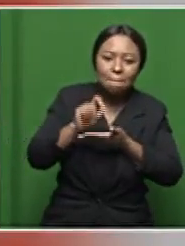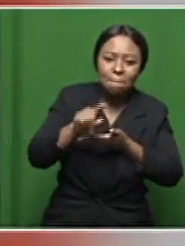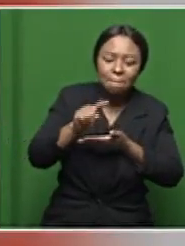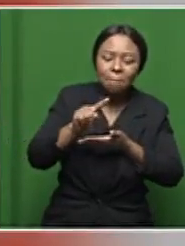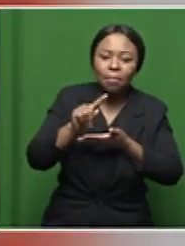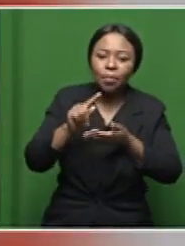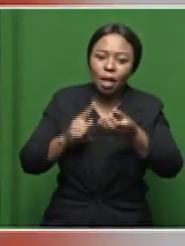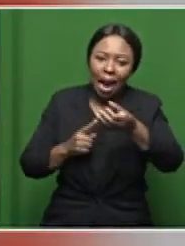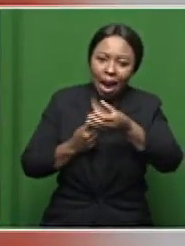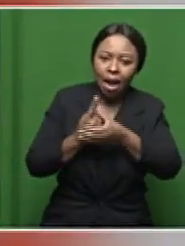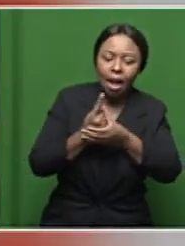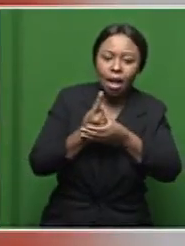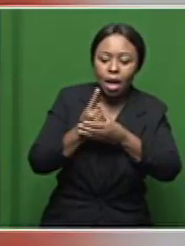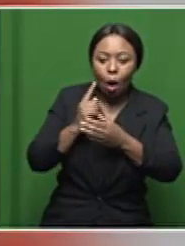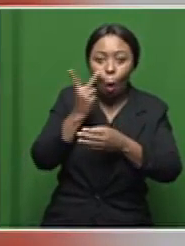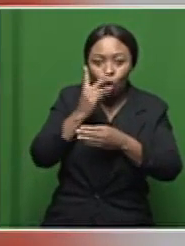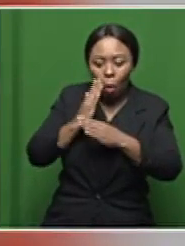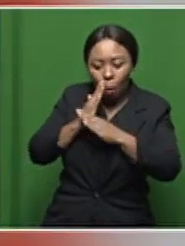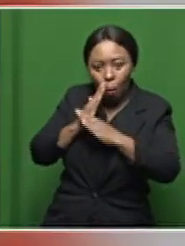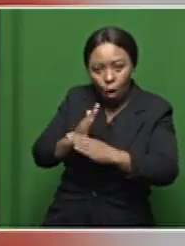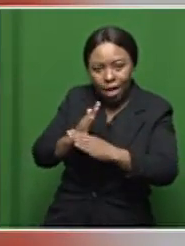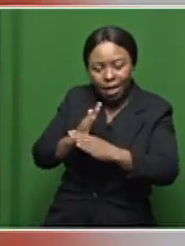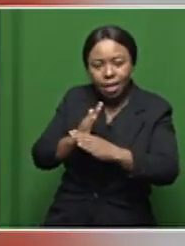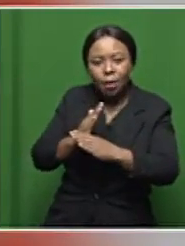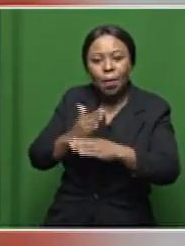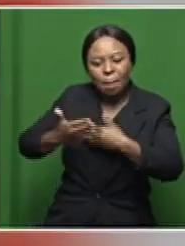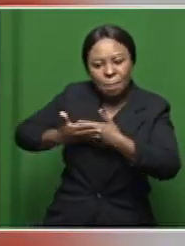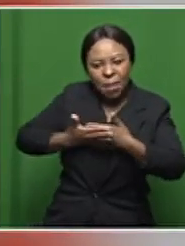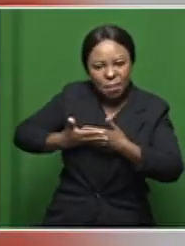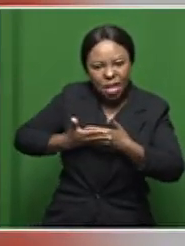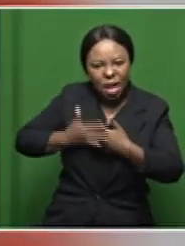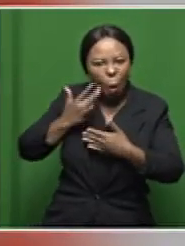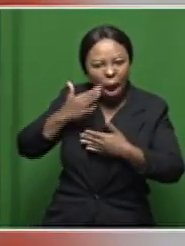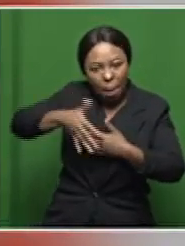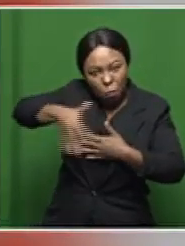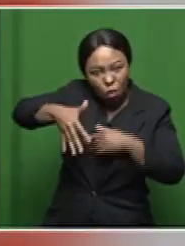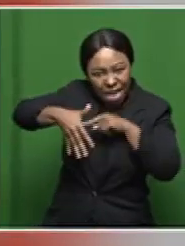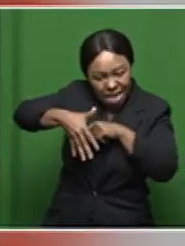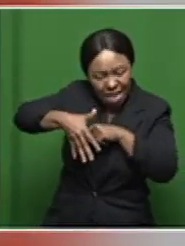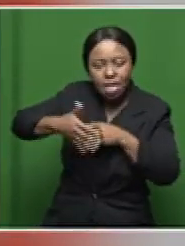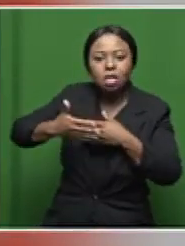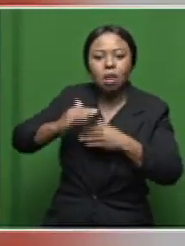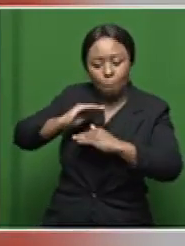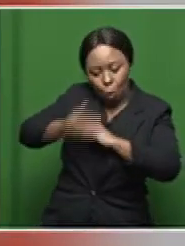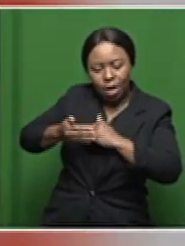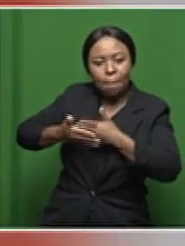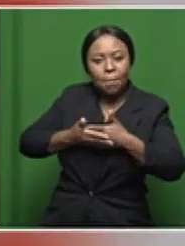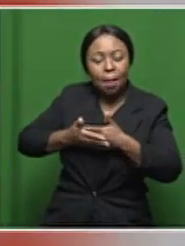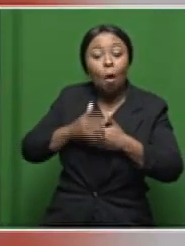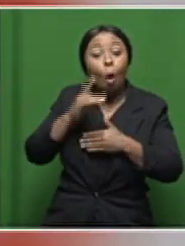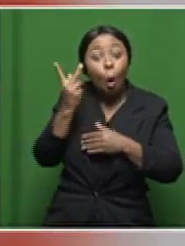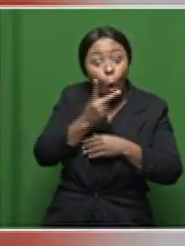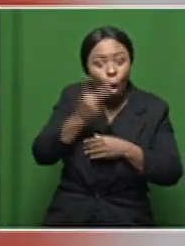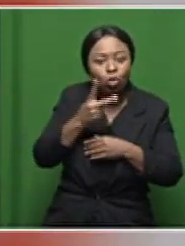protects the fetus when the lady is pregnant. But also it's got a role to play when now this lady goes into